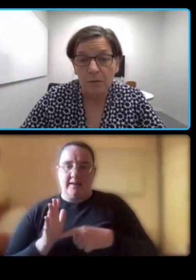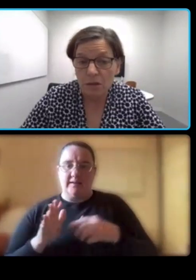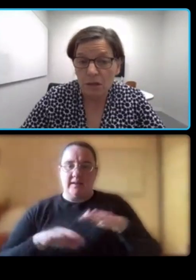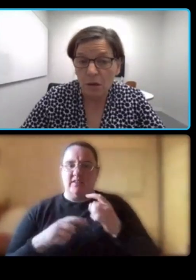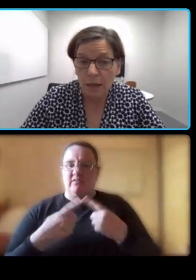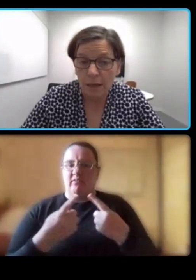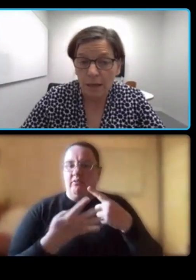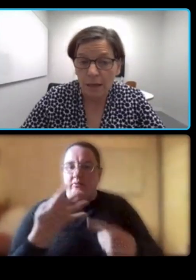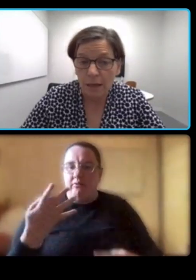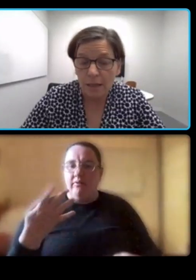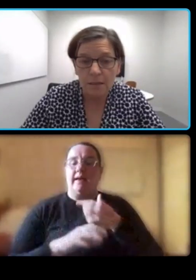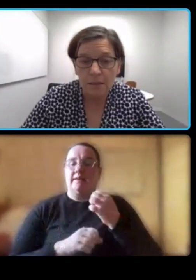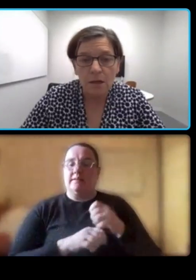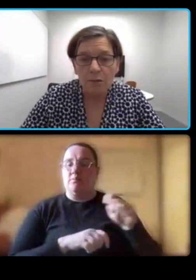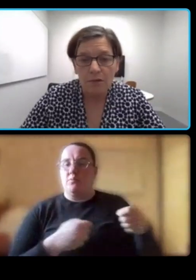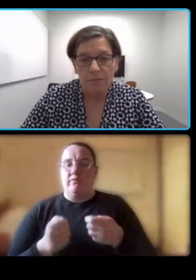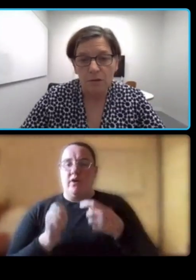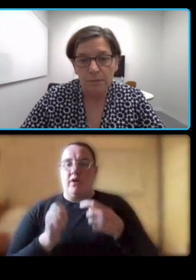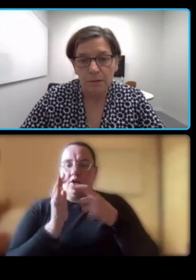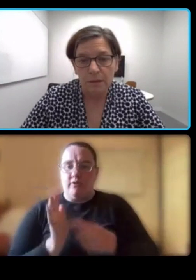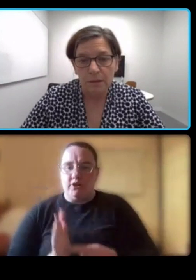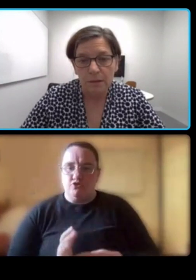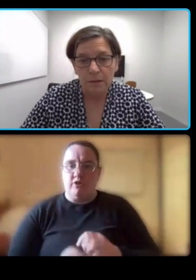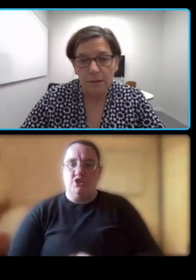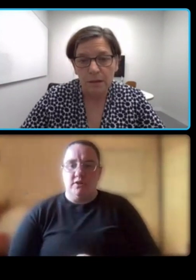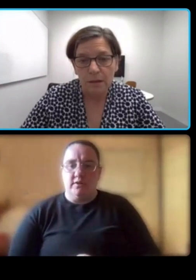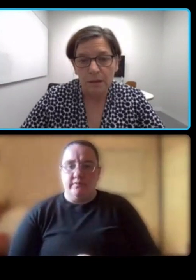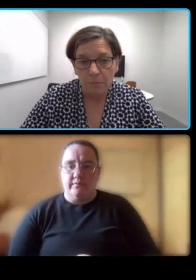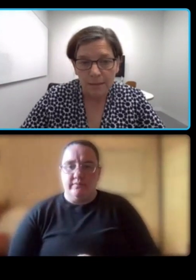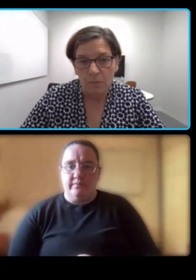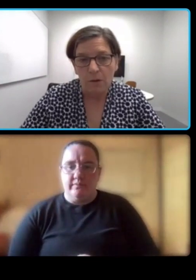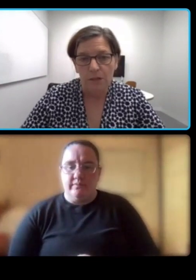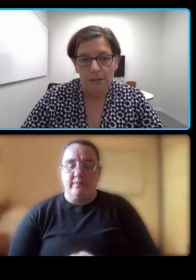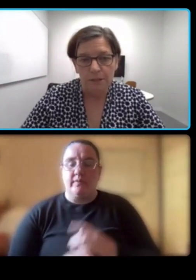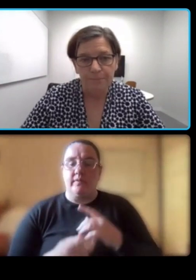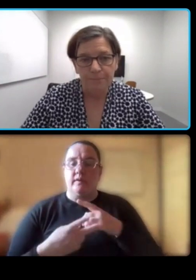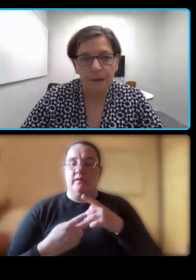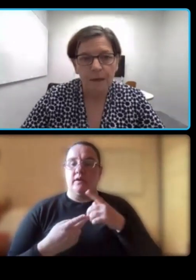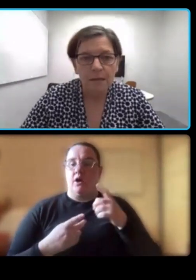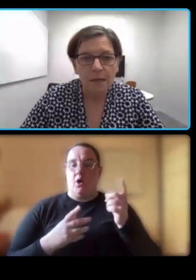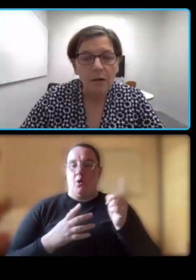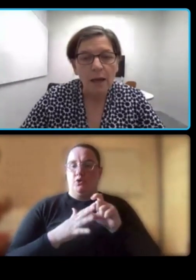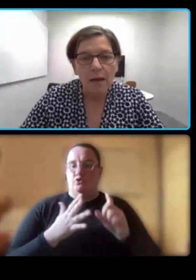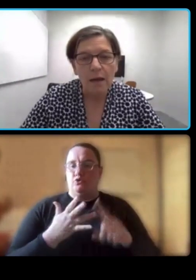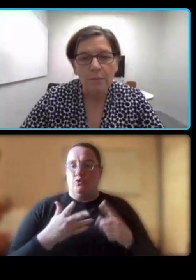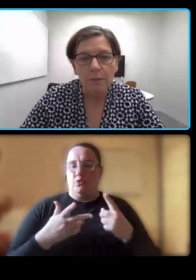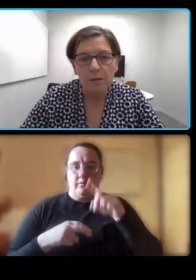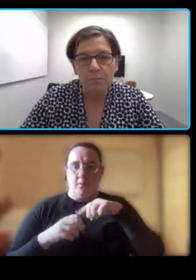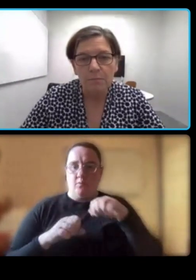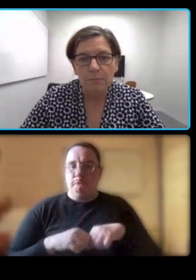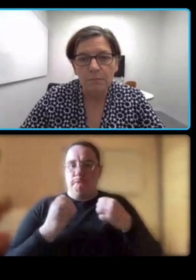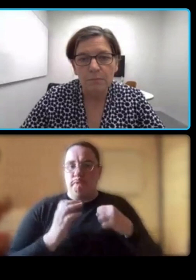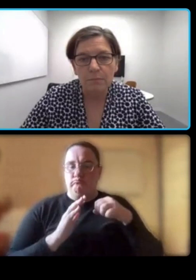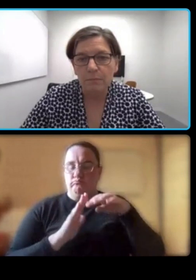as provider registration and obligations, monitoring and enforcement, complaints and whistleblower protections. Today I will outline